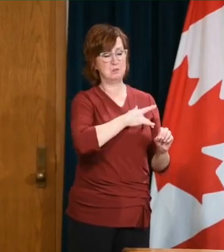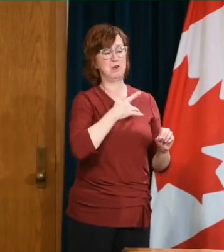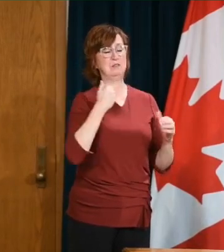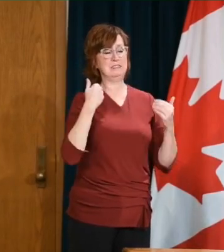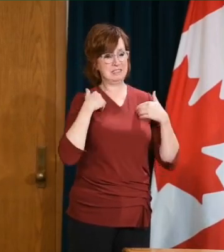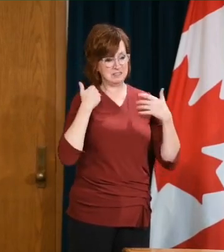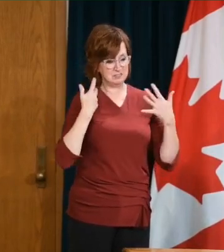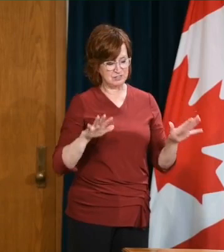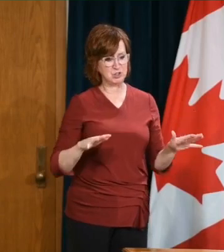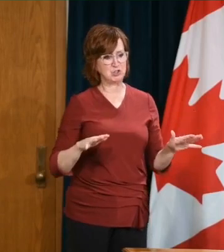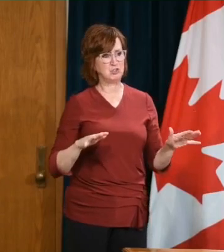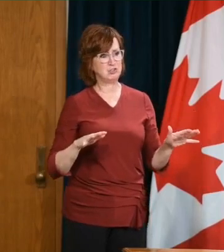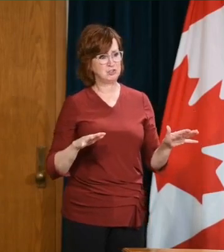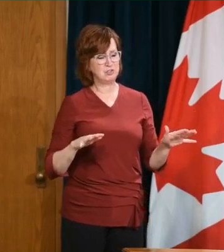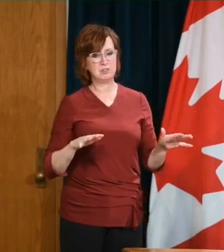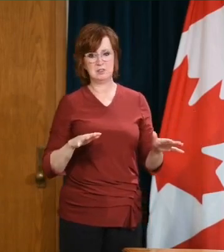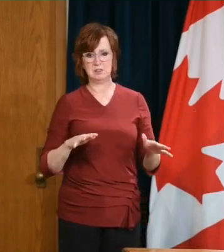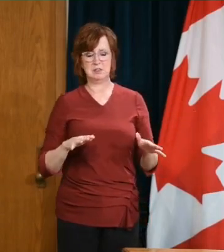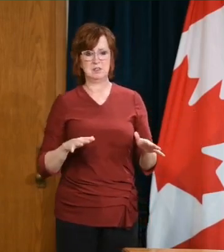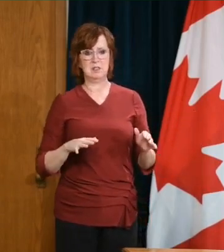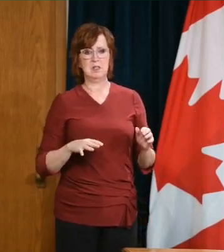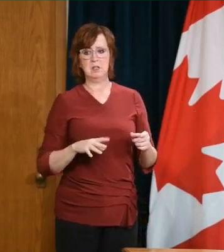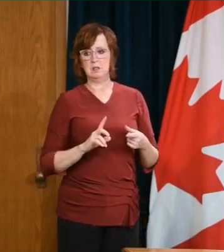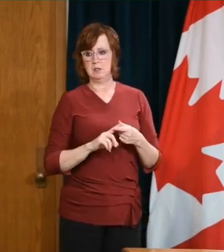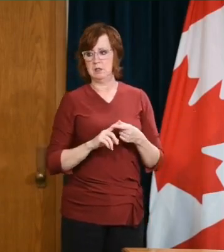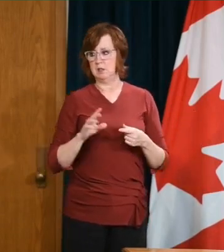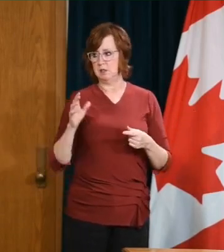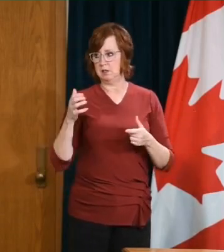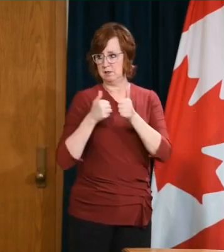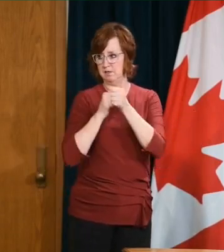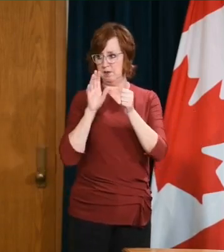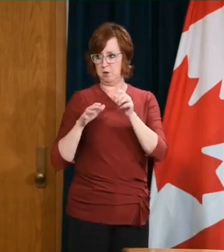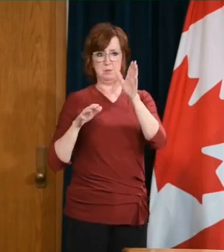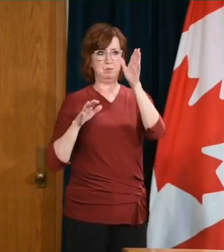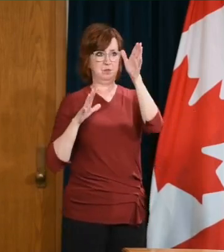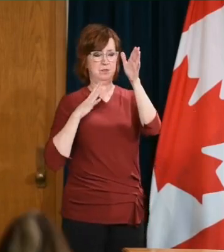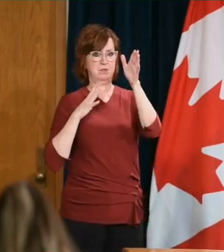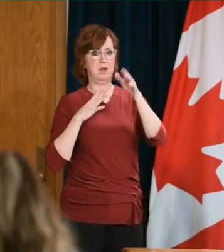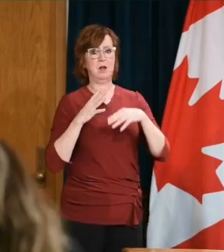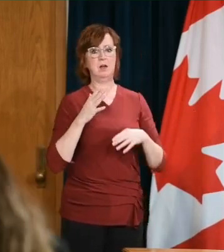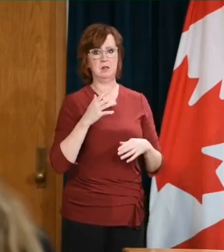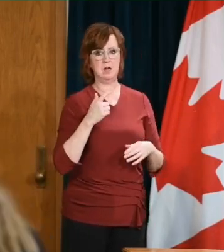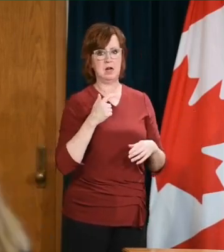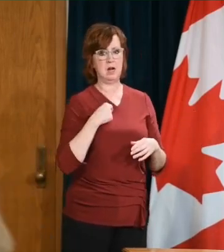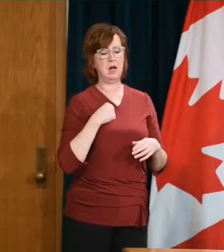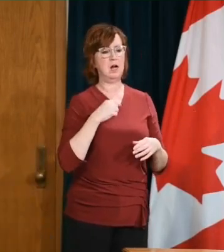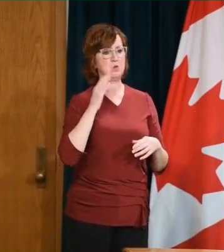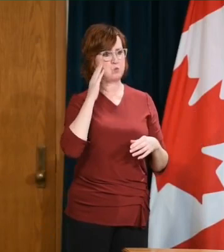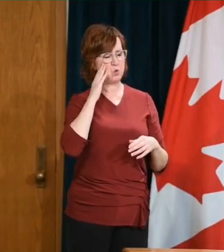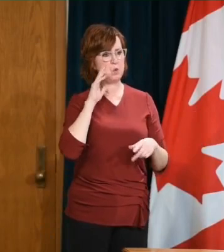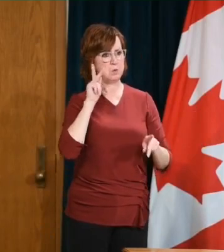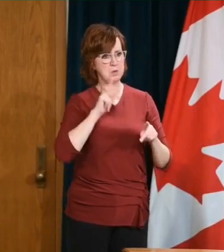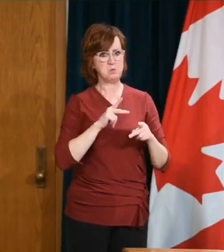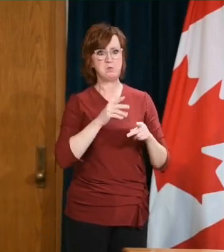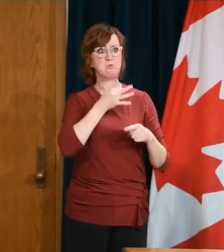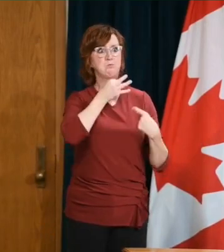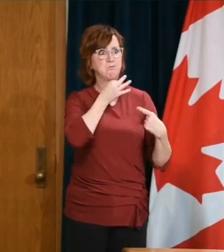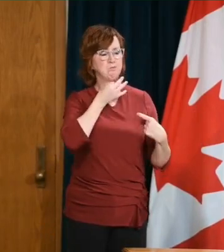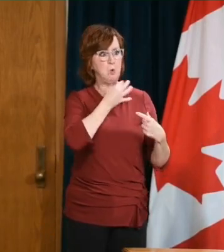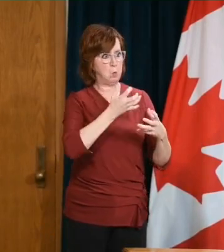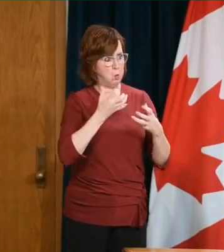people that we're hearing from seem to want to have that information. Just wondering if the Premier agrees